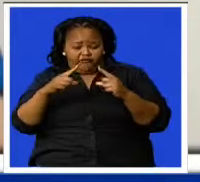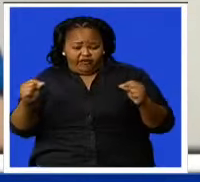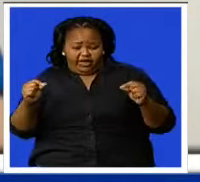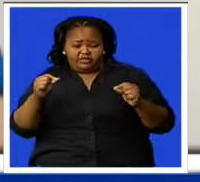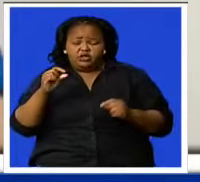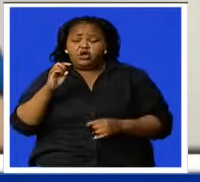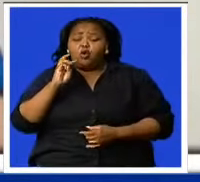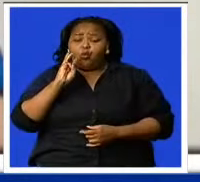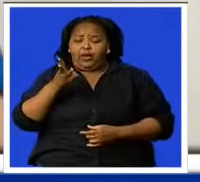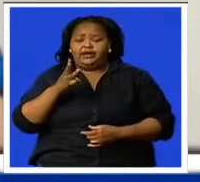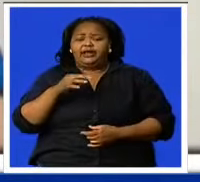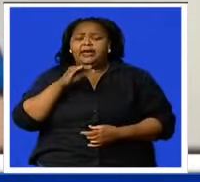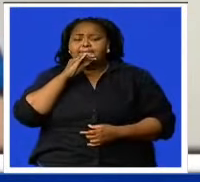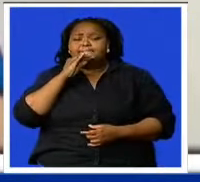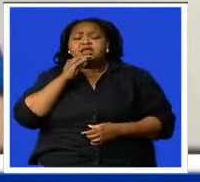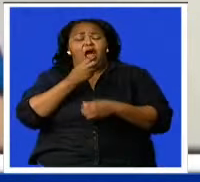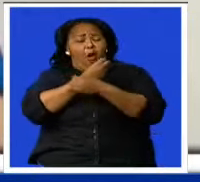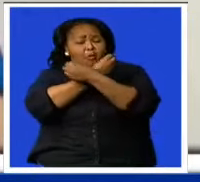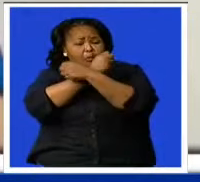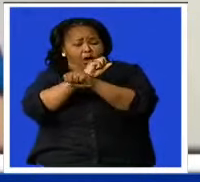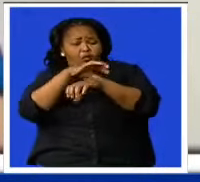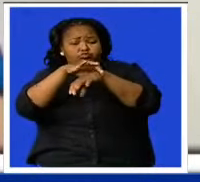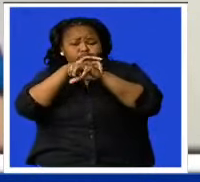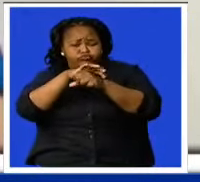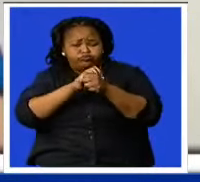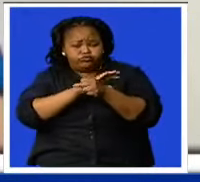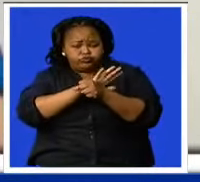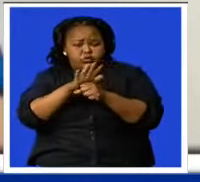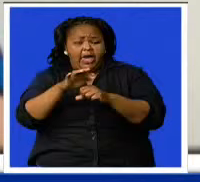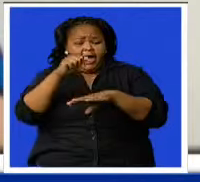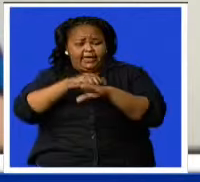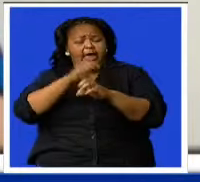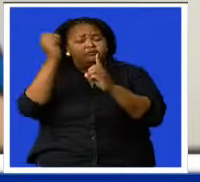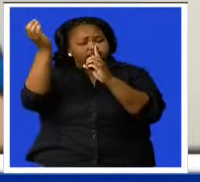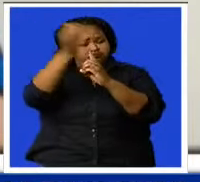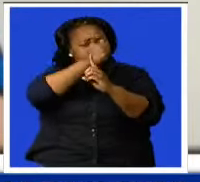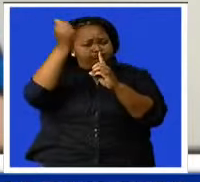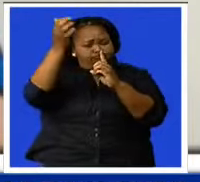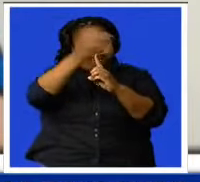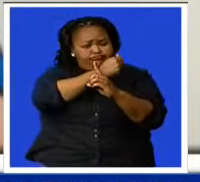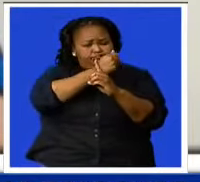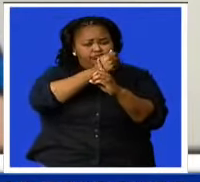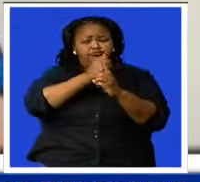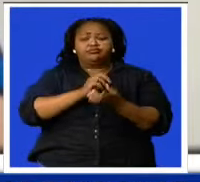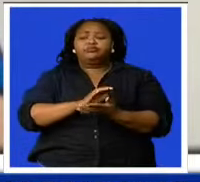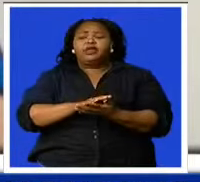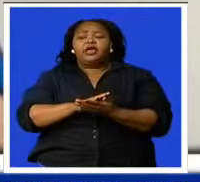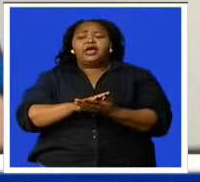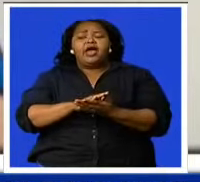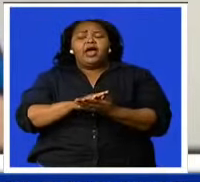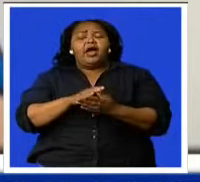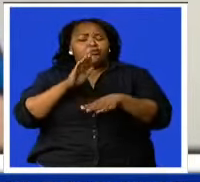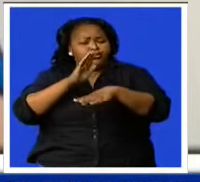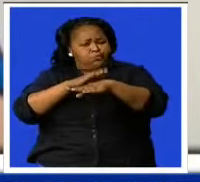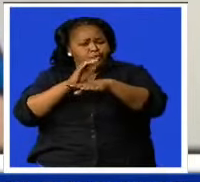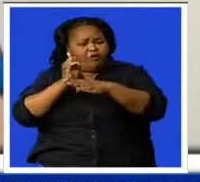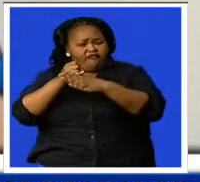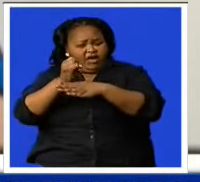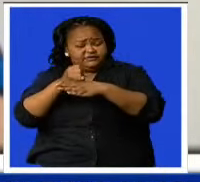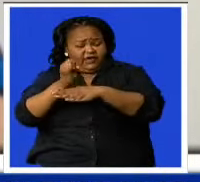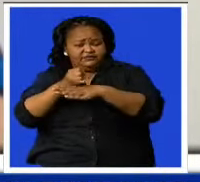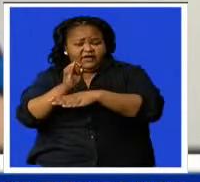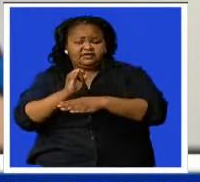high rate of protection against COVID-19 can be achieved very rapidly after the first